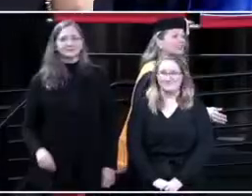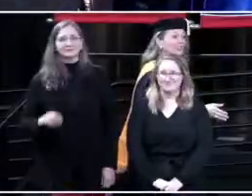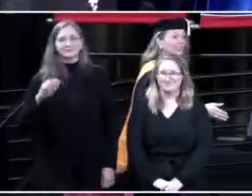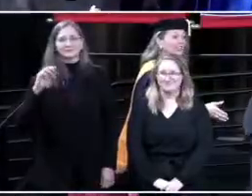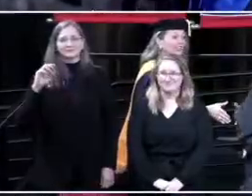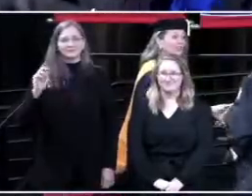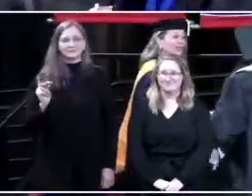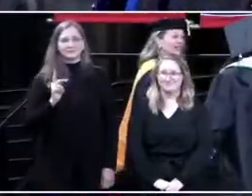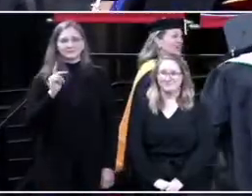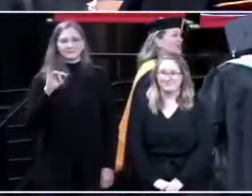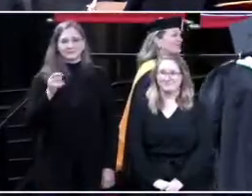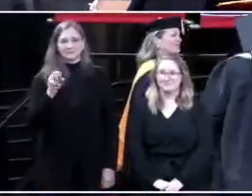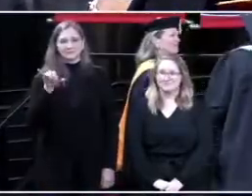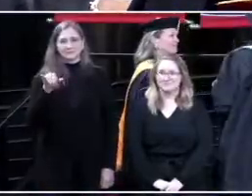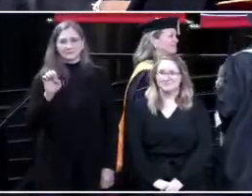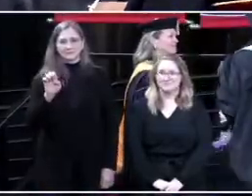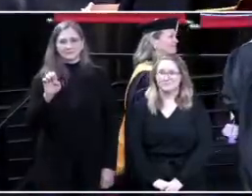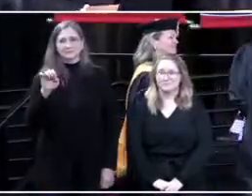Kiana Joyce Watkins,